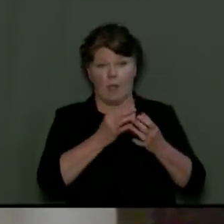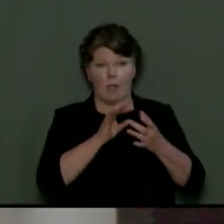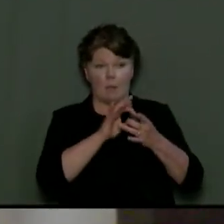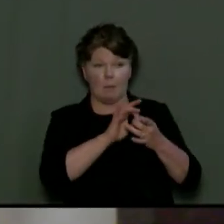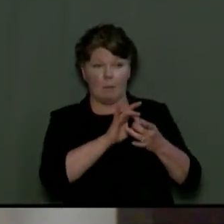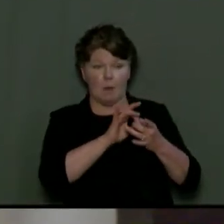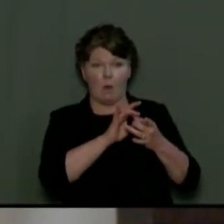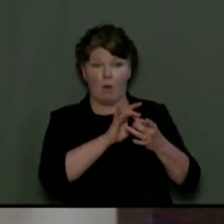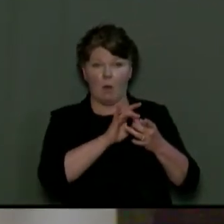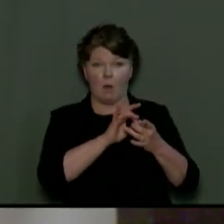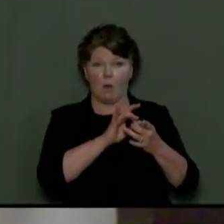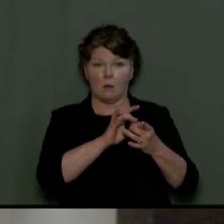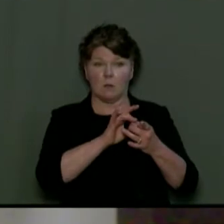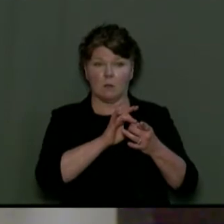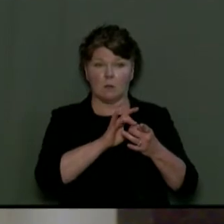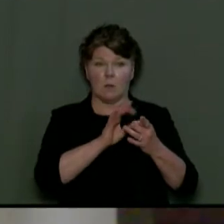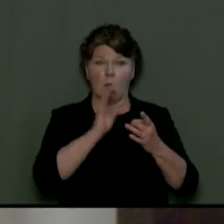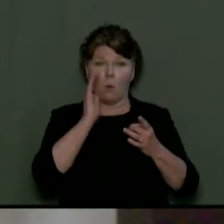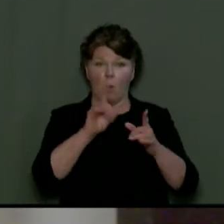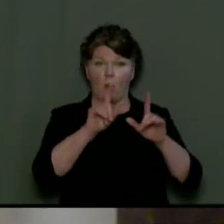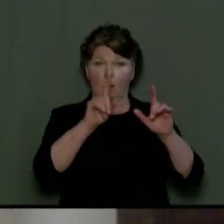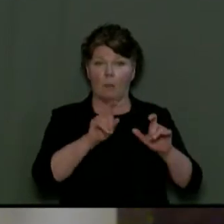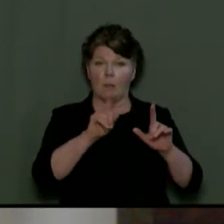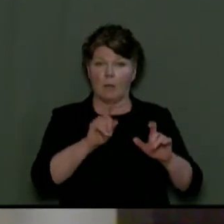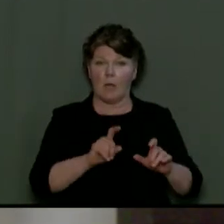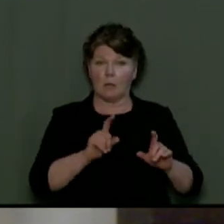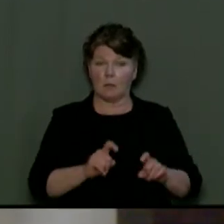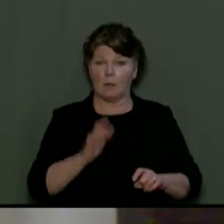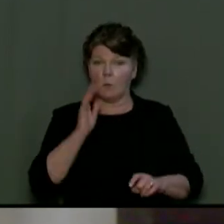bonds are going to be put to the test.